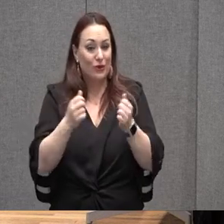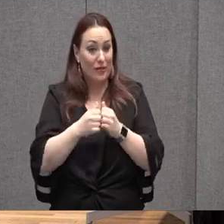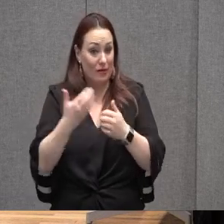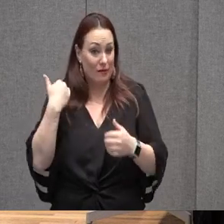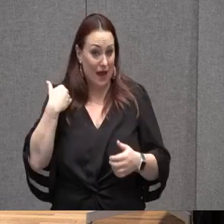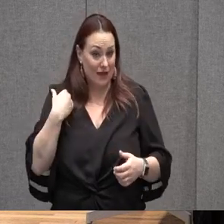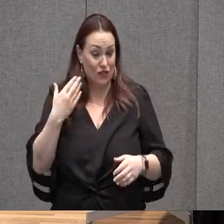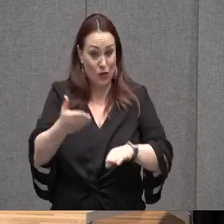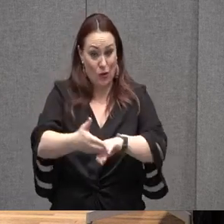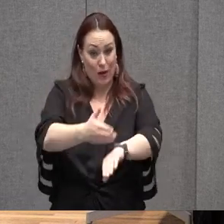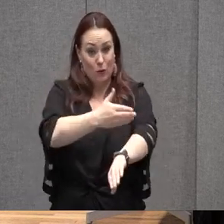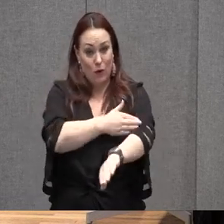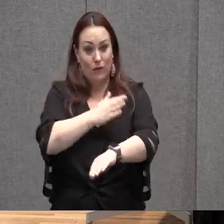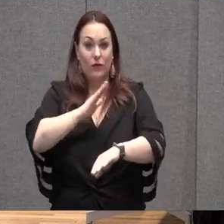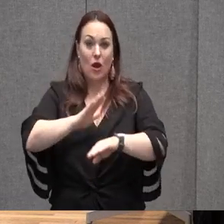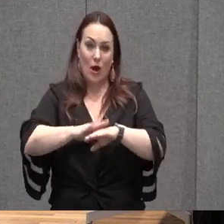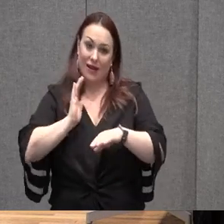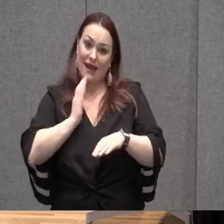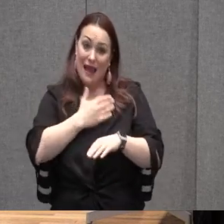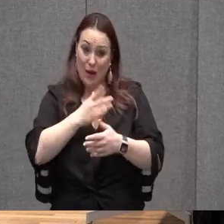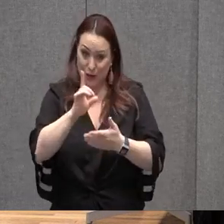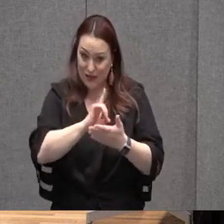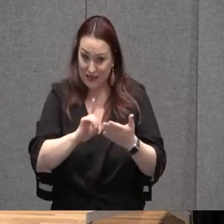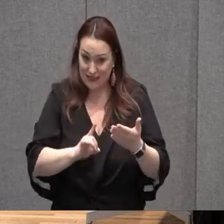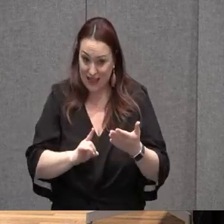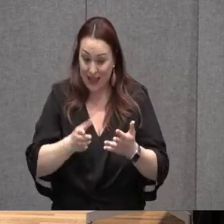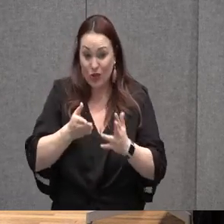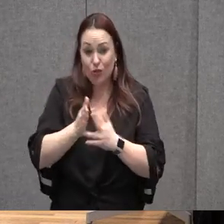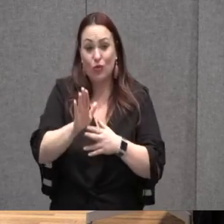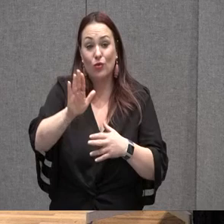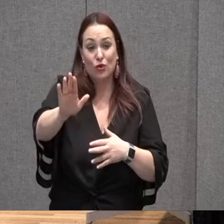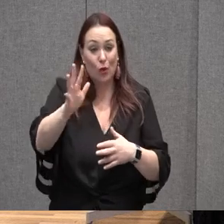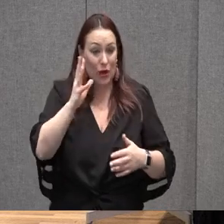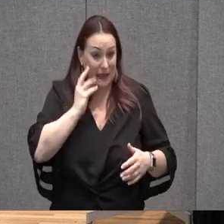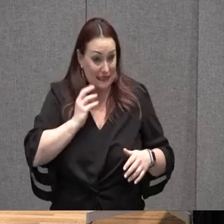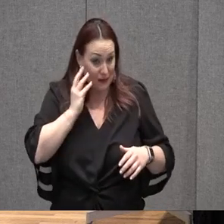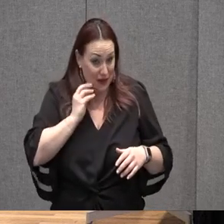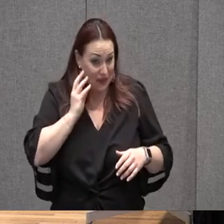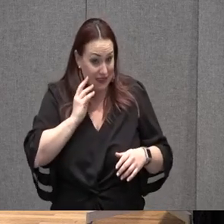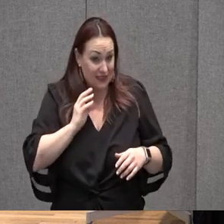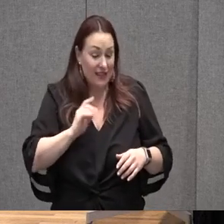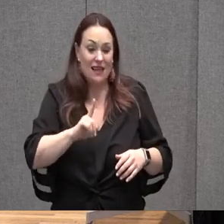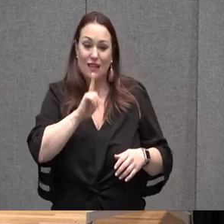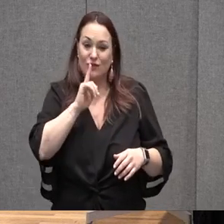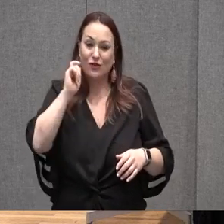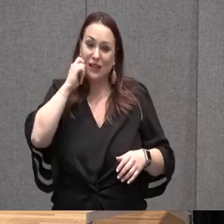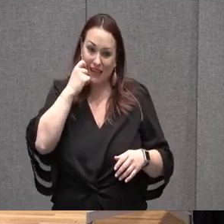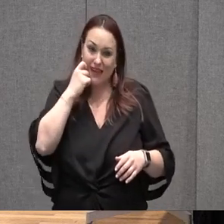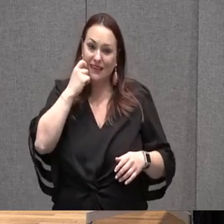on my design, well, our design. Right. Through your experience. That's really neat.